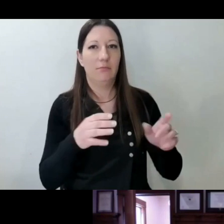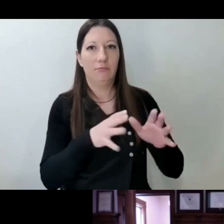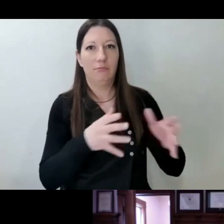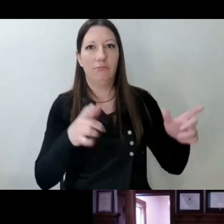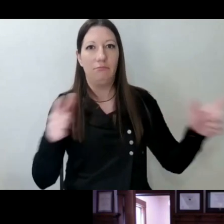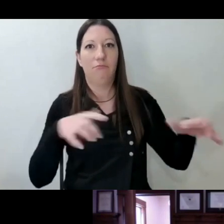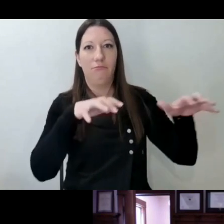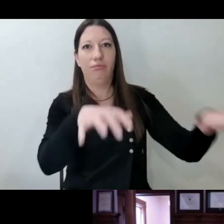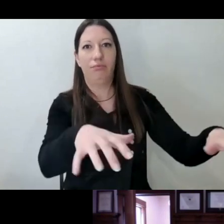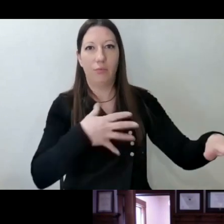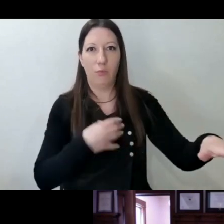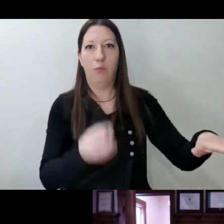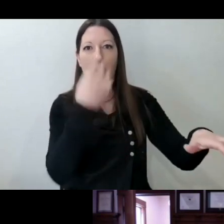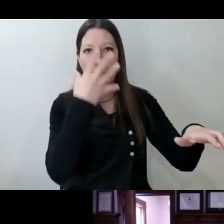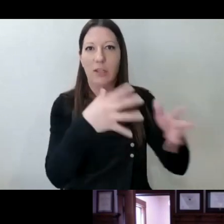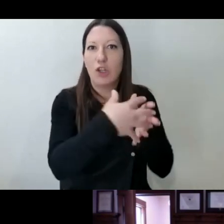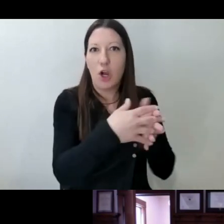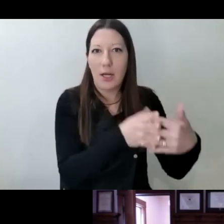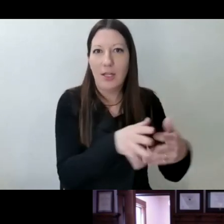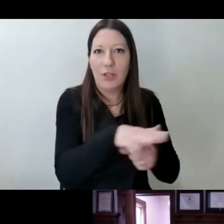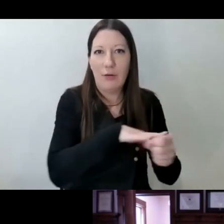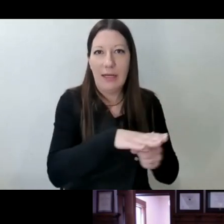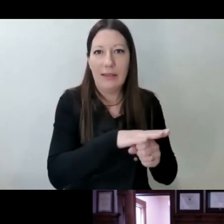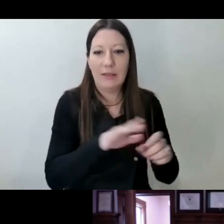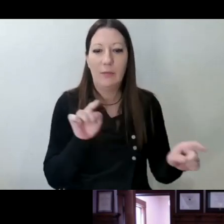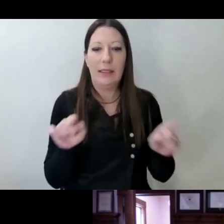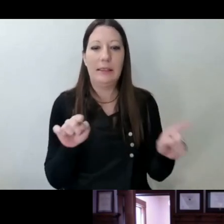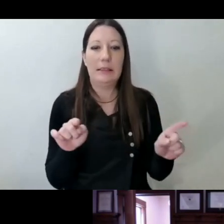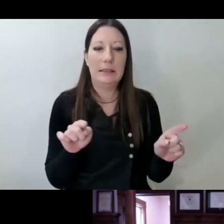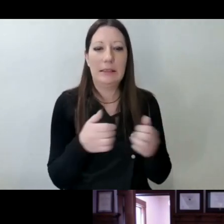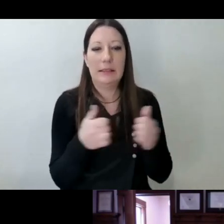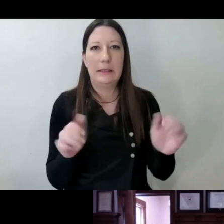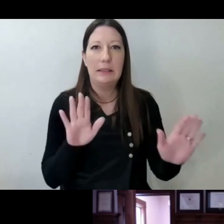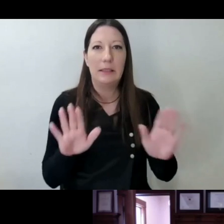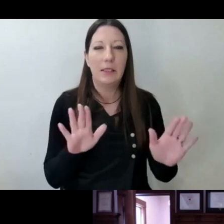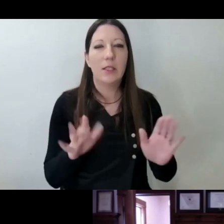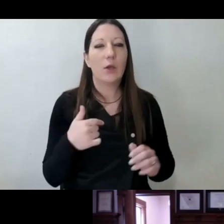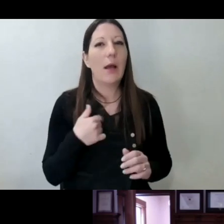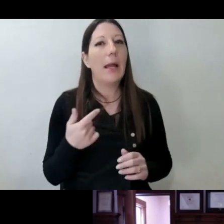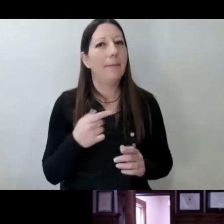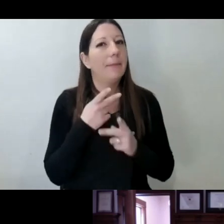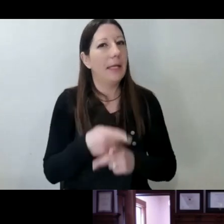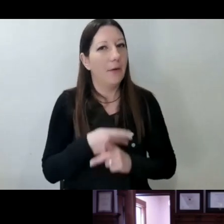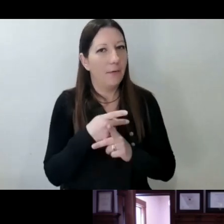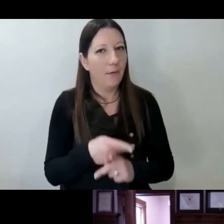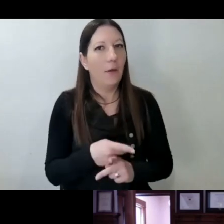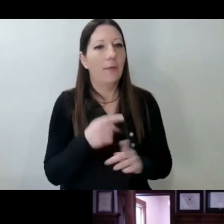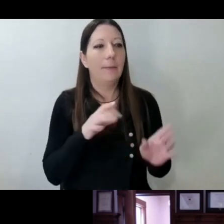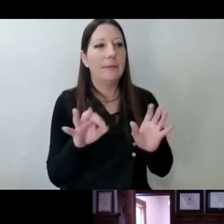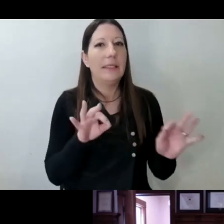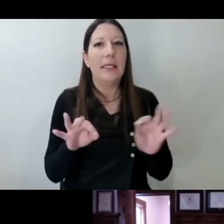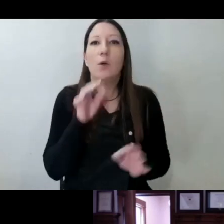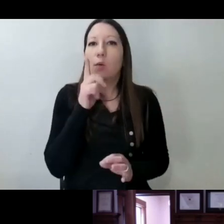trying to be very intentional in who and what stories come out in this project and being very aware